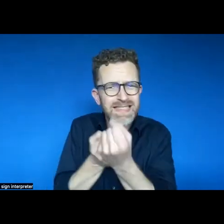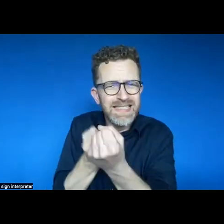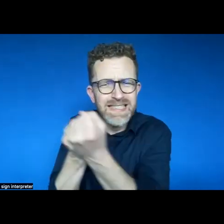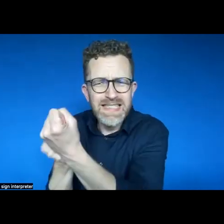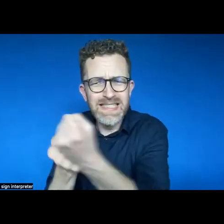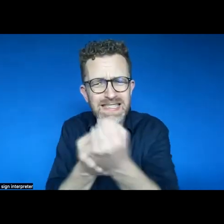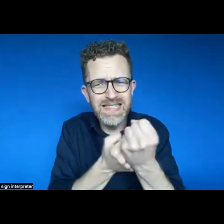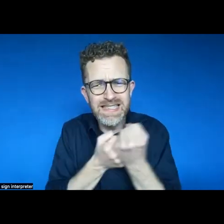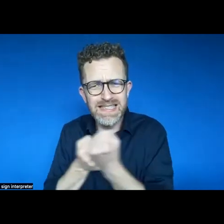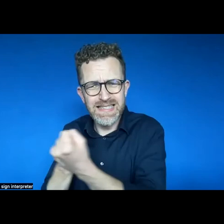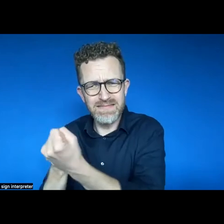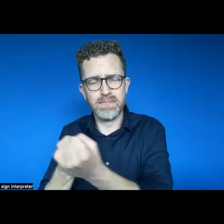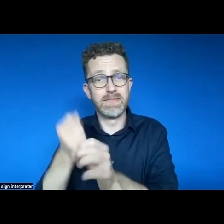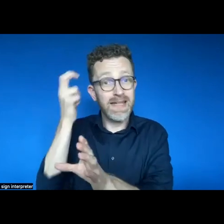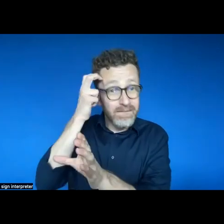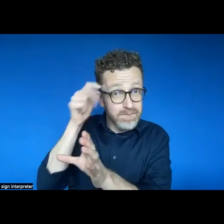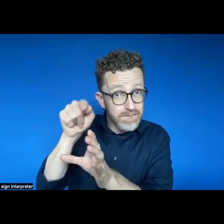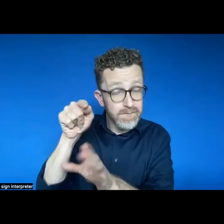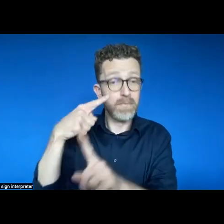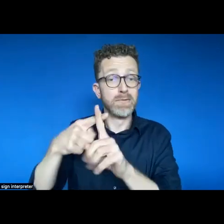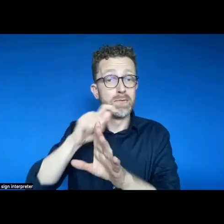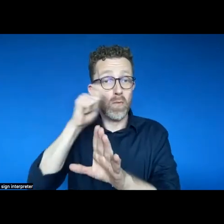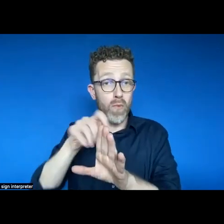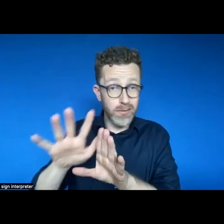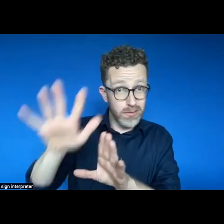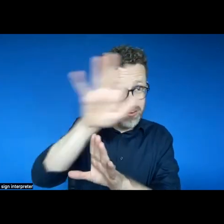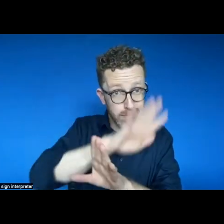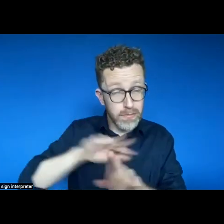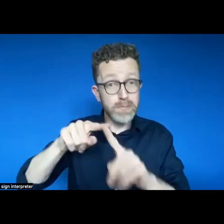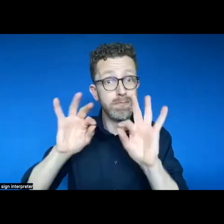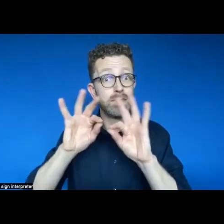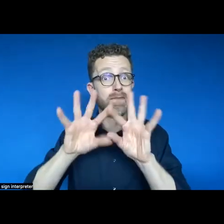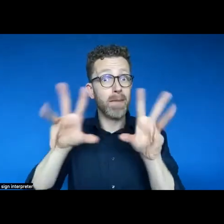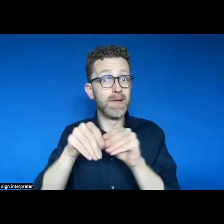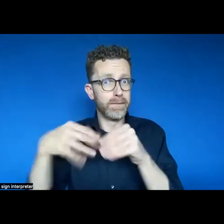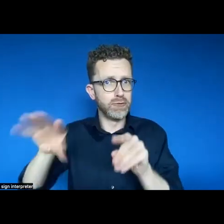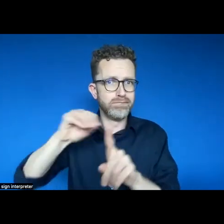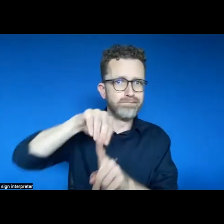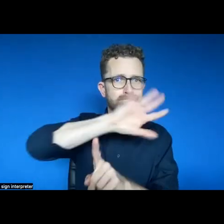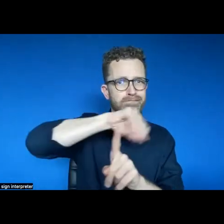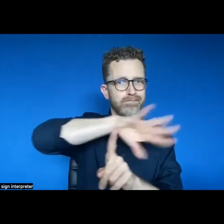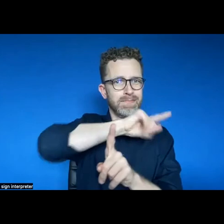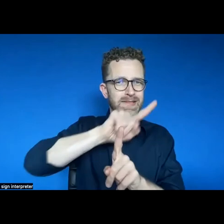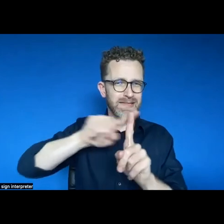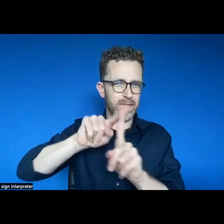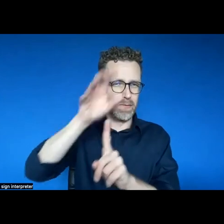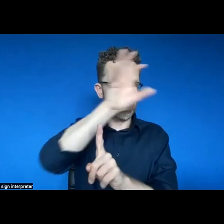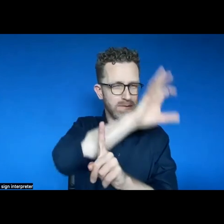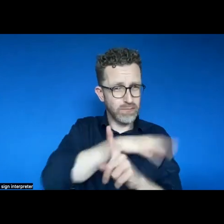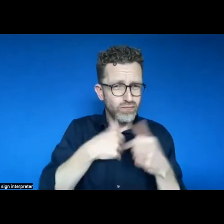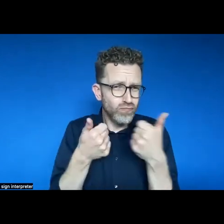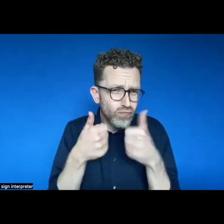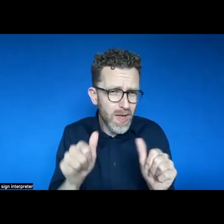a lot of proposals and many support from different organizations